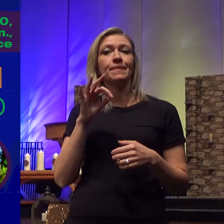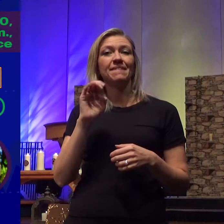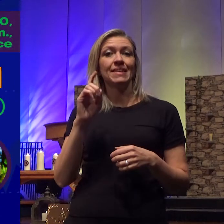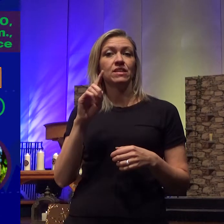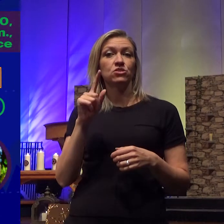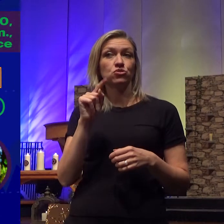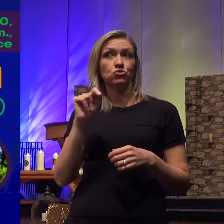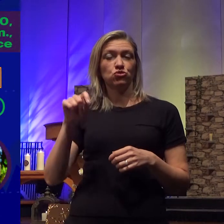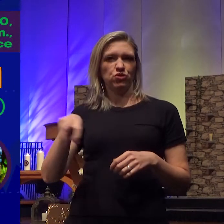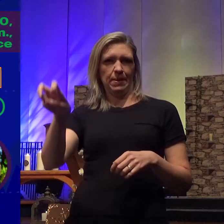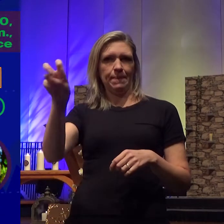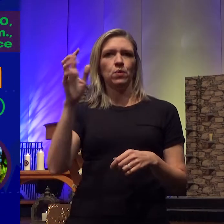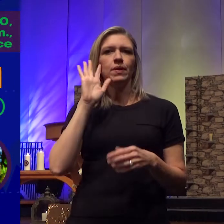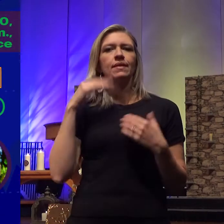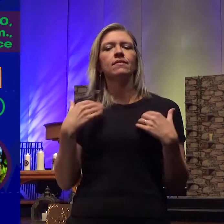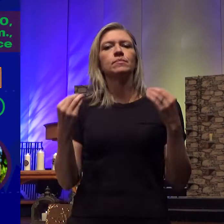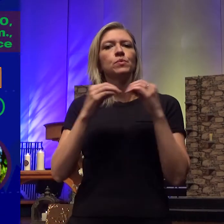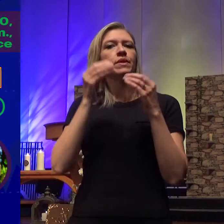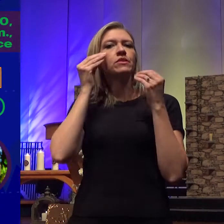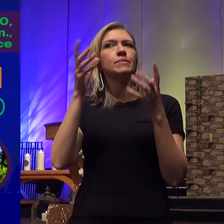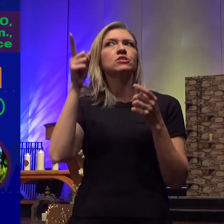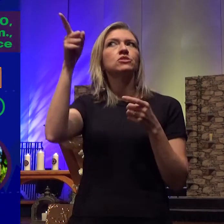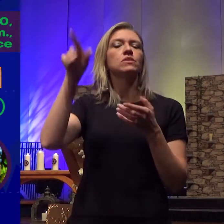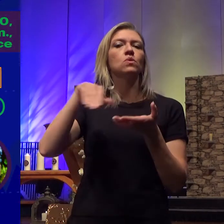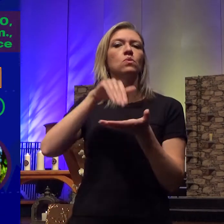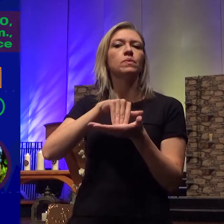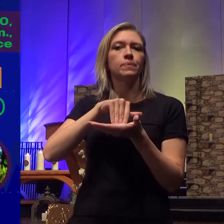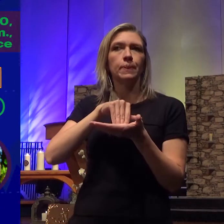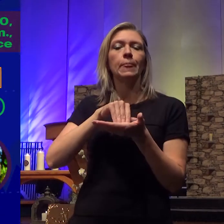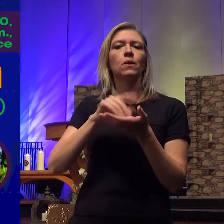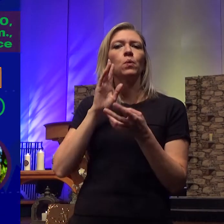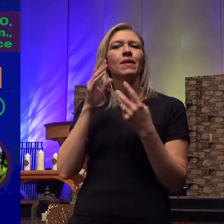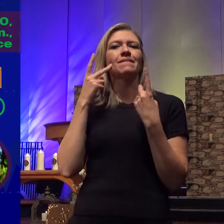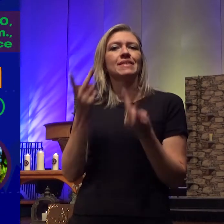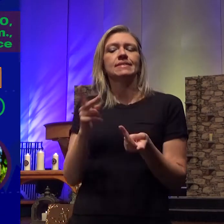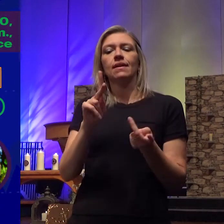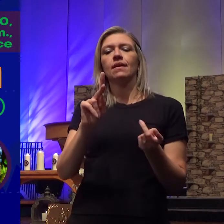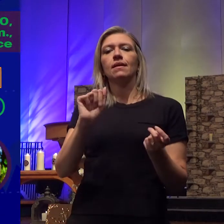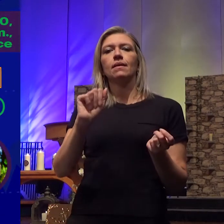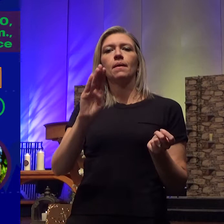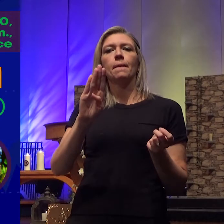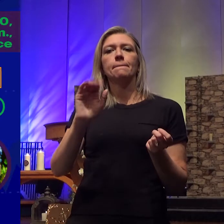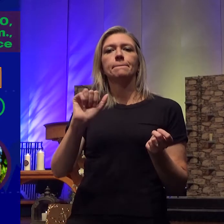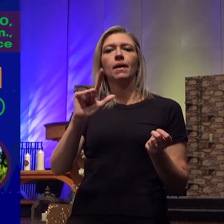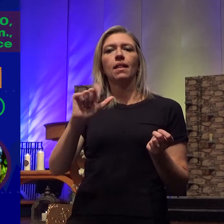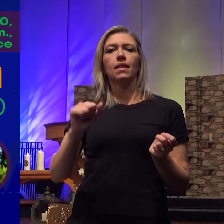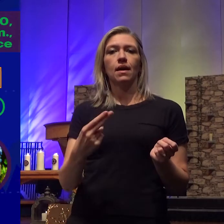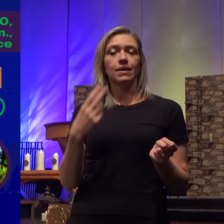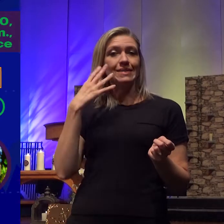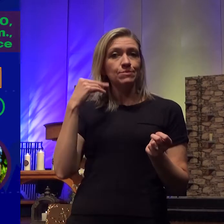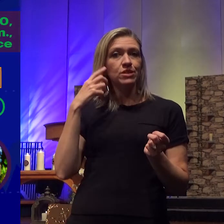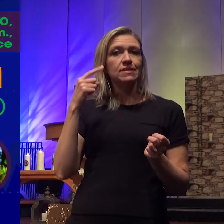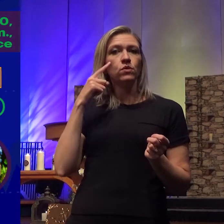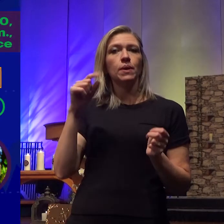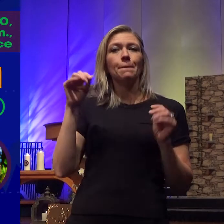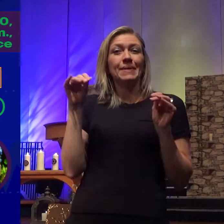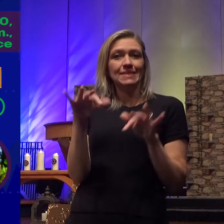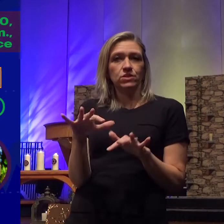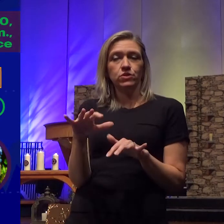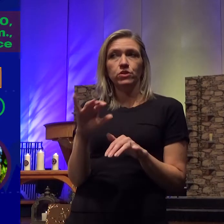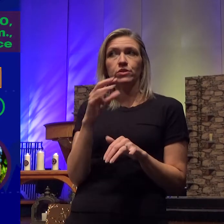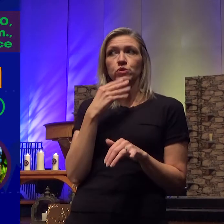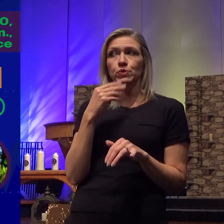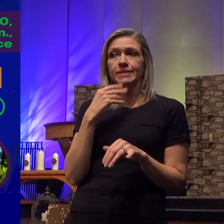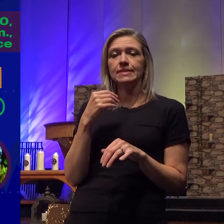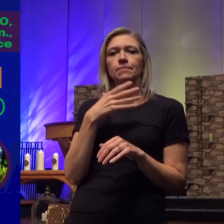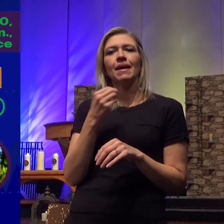have some information on this also out in the Welcome Center, but we're going to be visiting the Kabbalah experience for some mystical Judaism, and